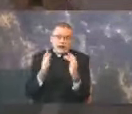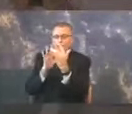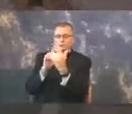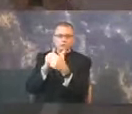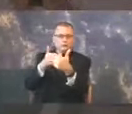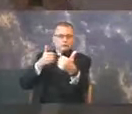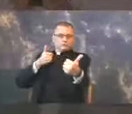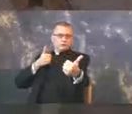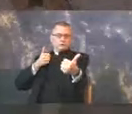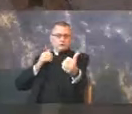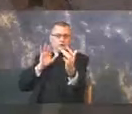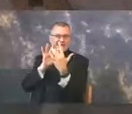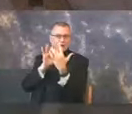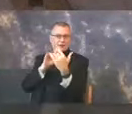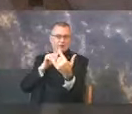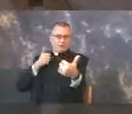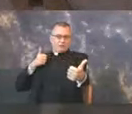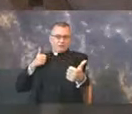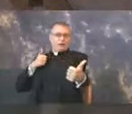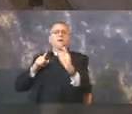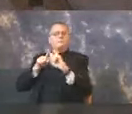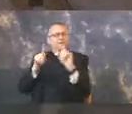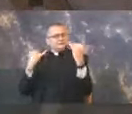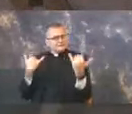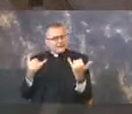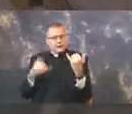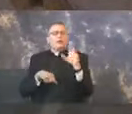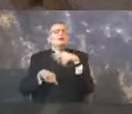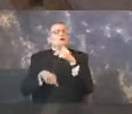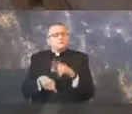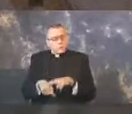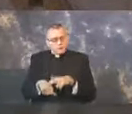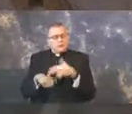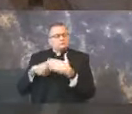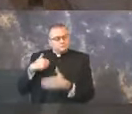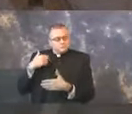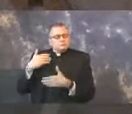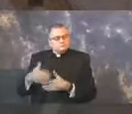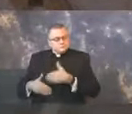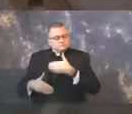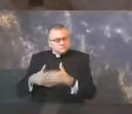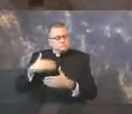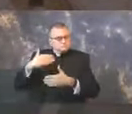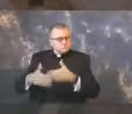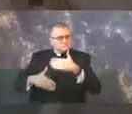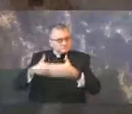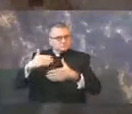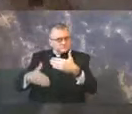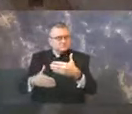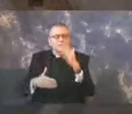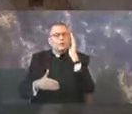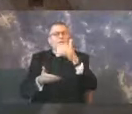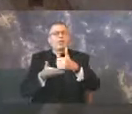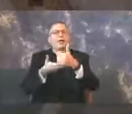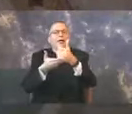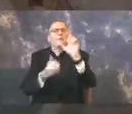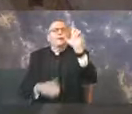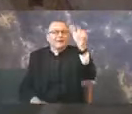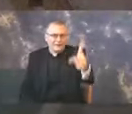Week, this element of normalcy and rhythm will be helpful to all of us, lay faithful and